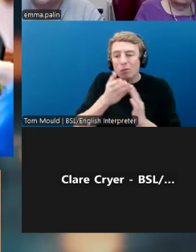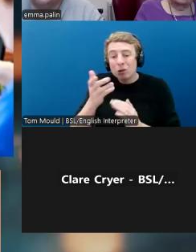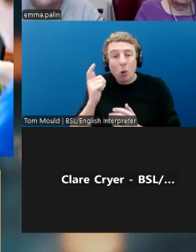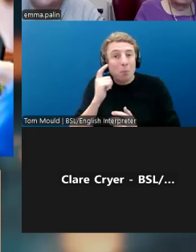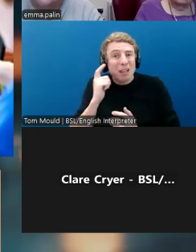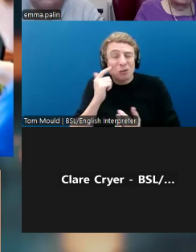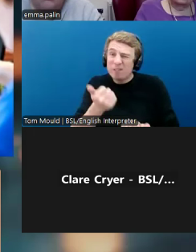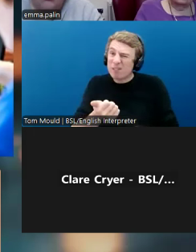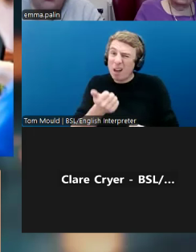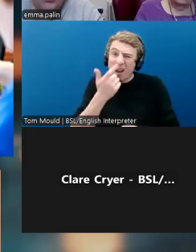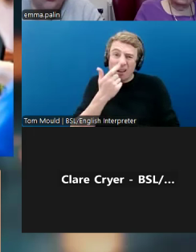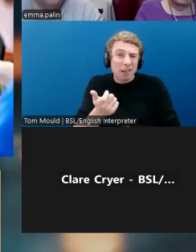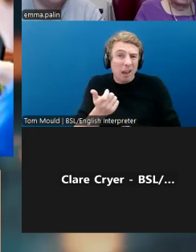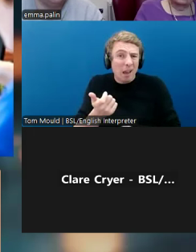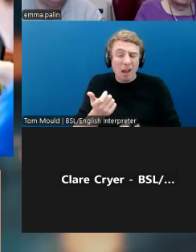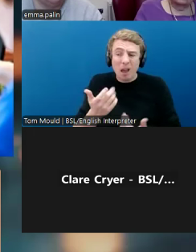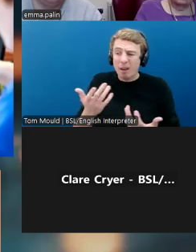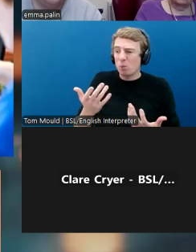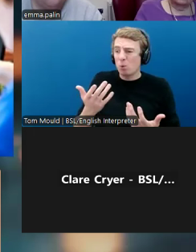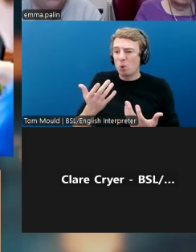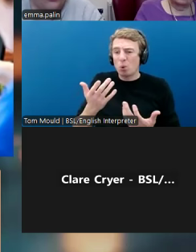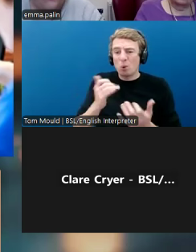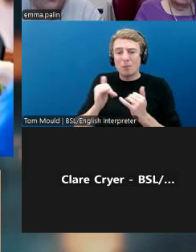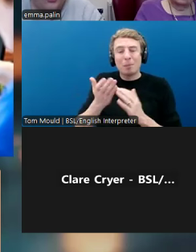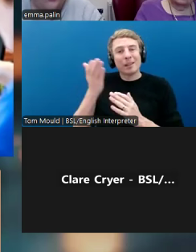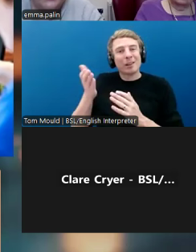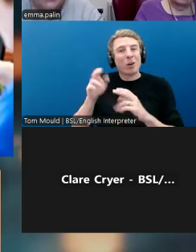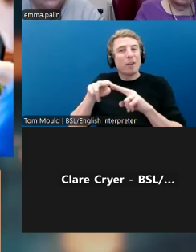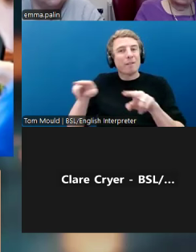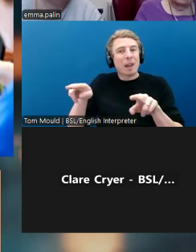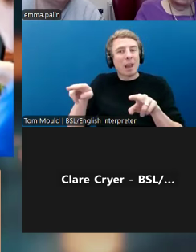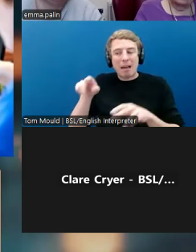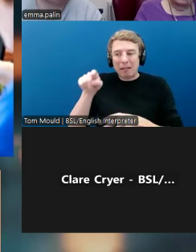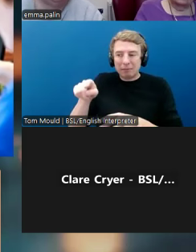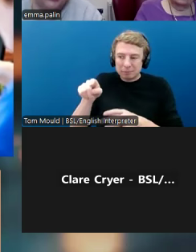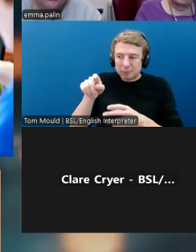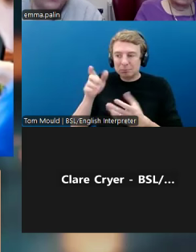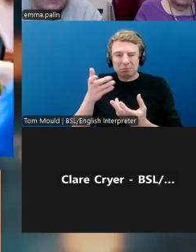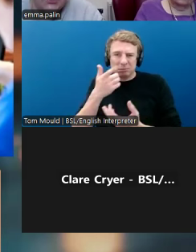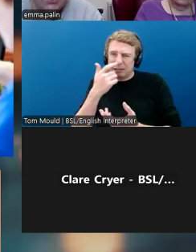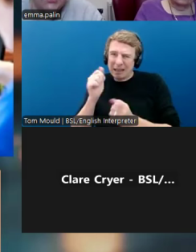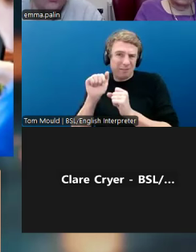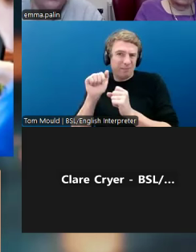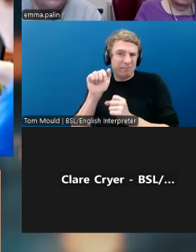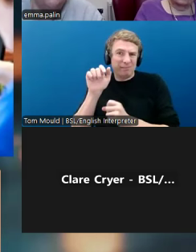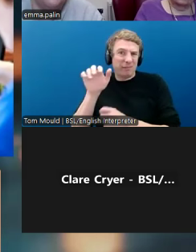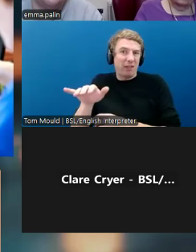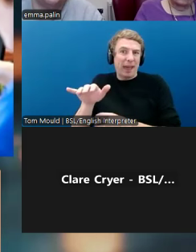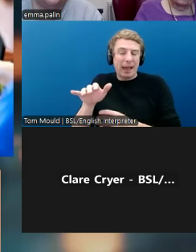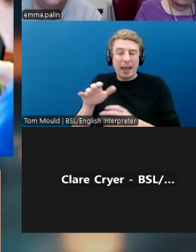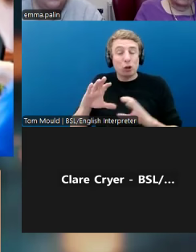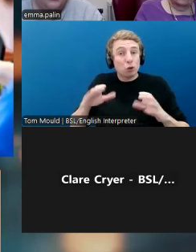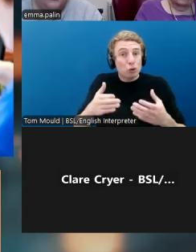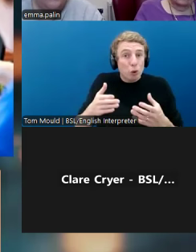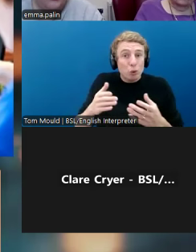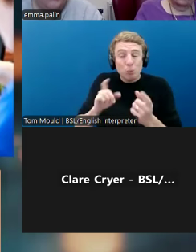going to suit the resident more, or to an apartment for one of our apartment tenants, as well as running the group sessions. They were really